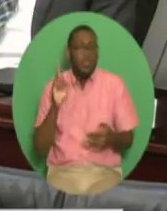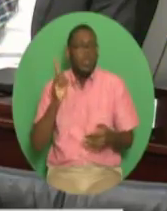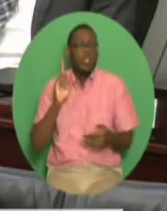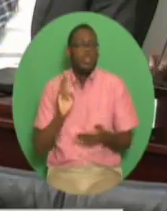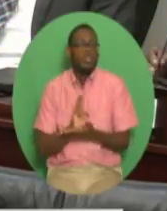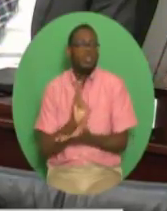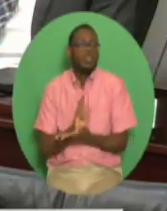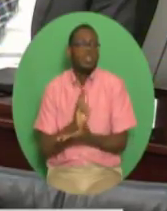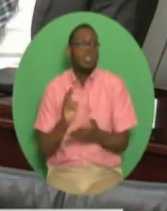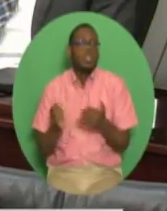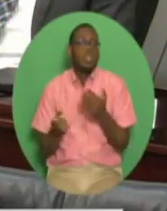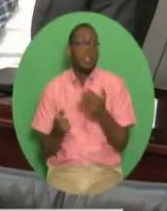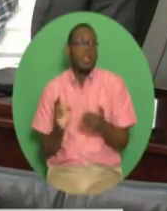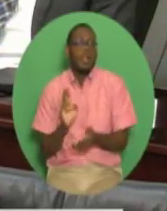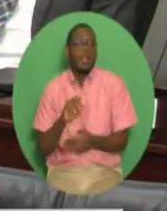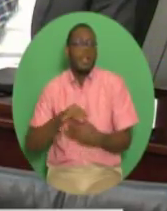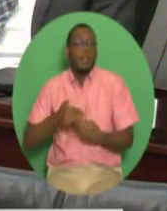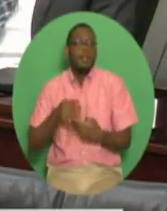with laptops?